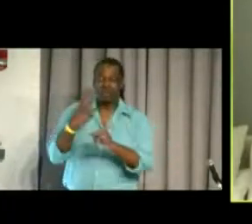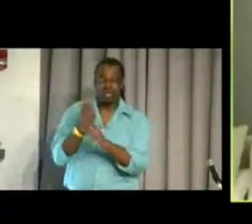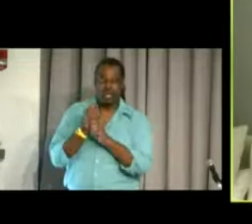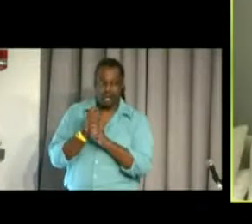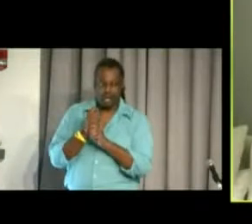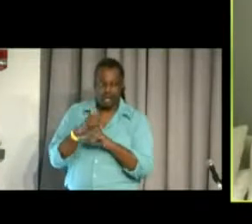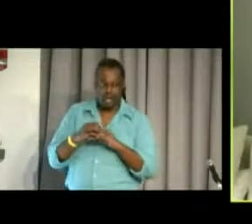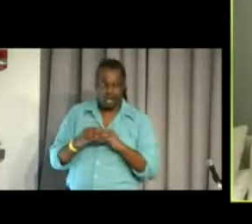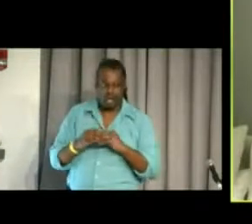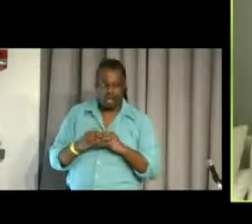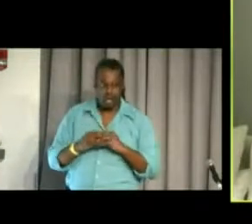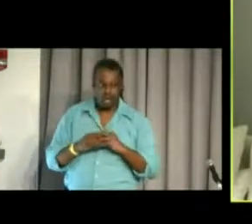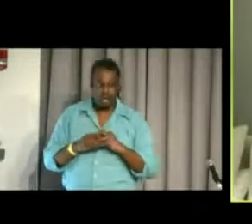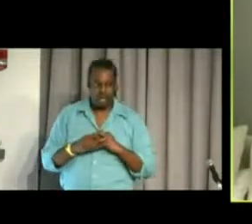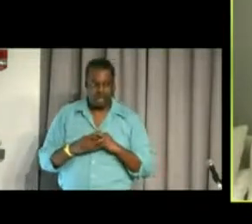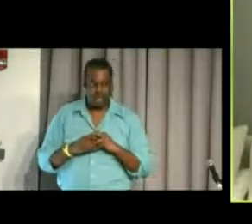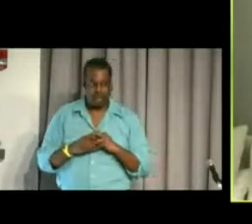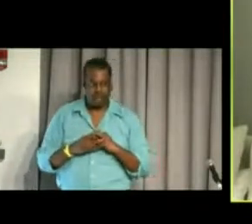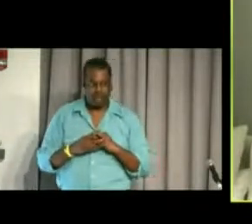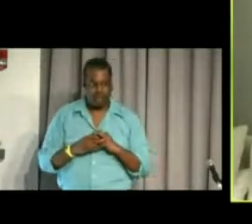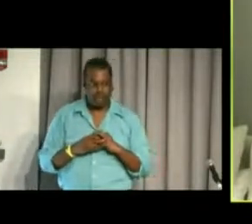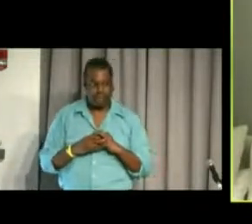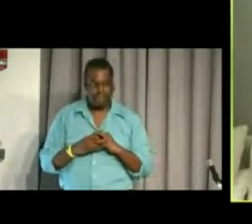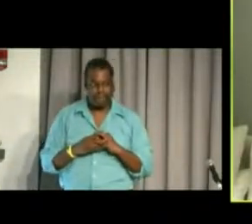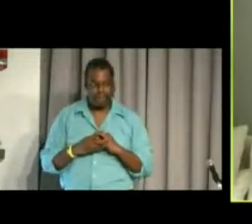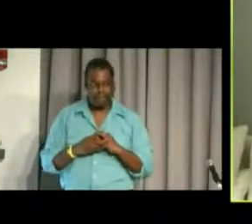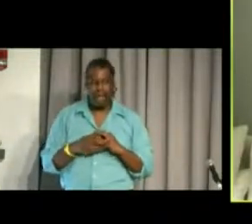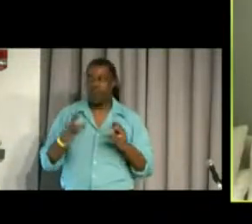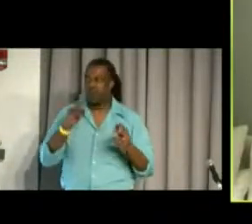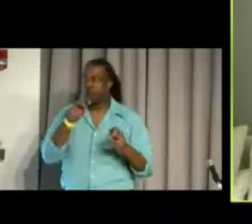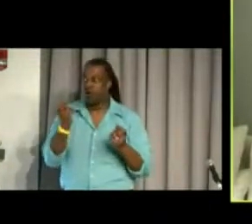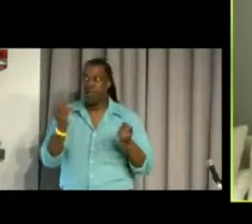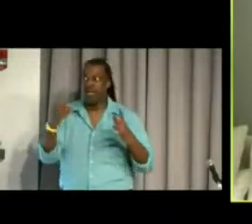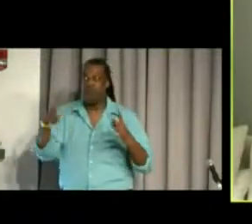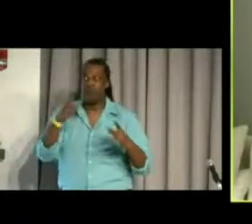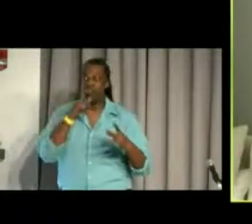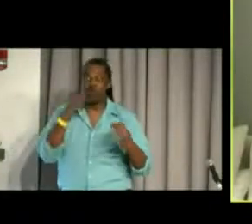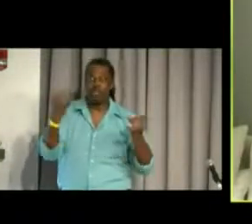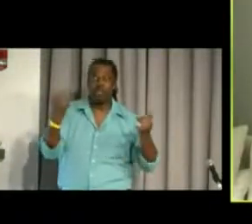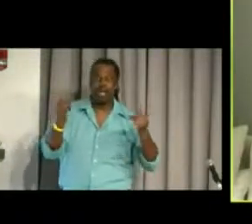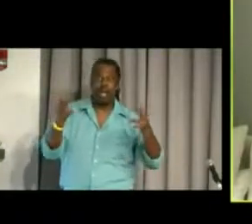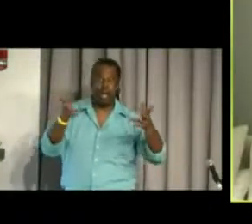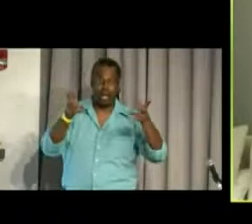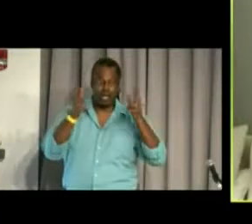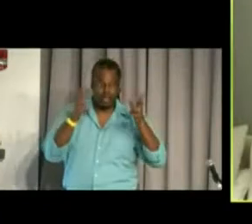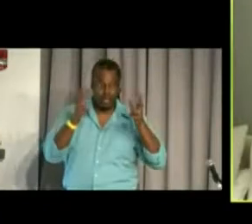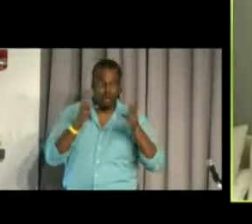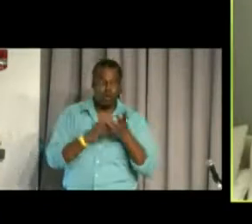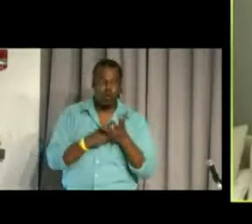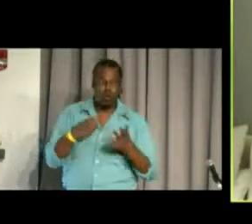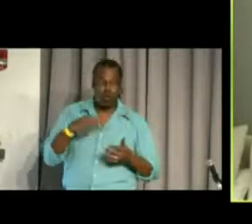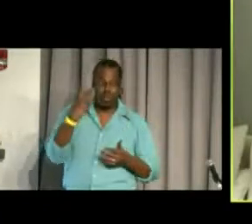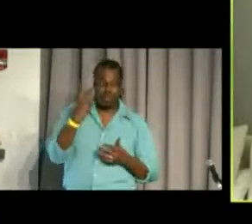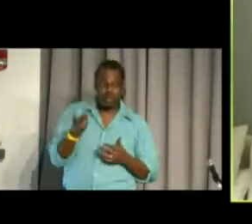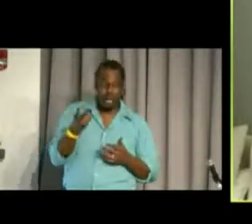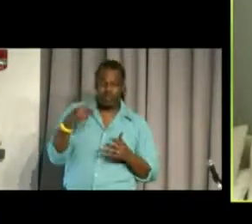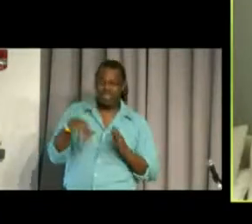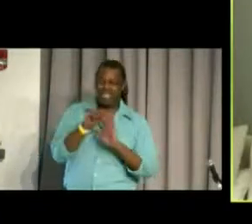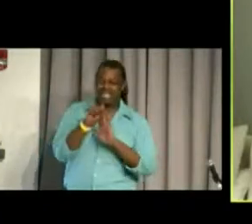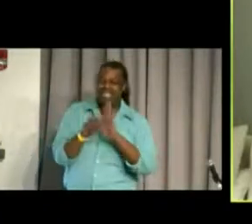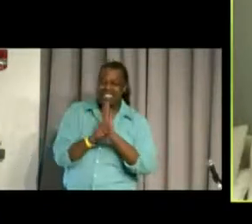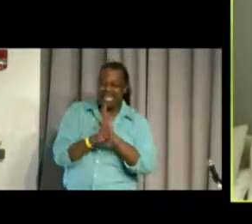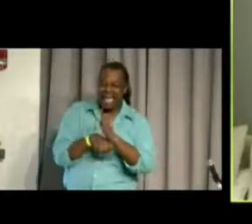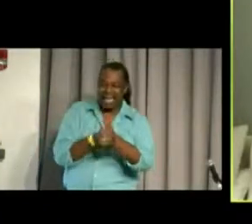probably from many of you all in who are listening today, what we saw was the state was